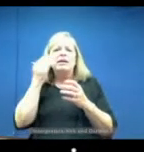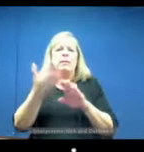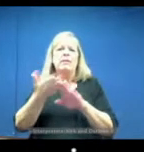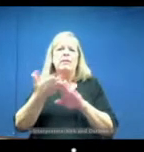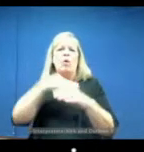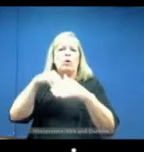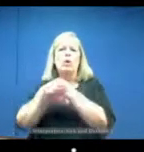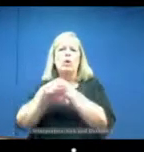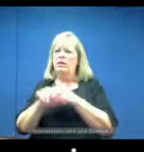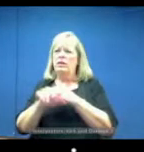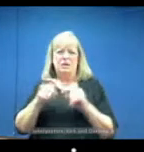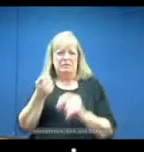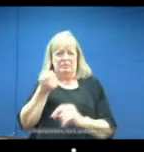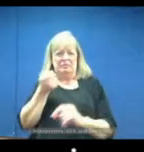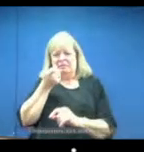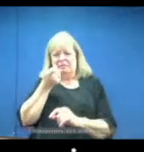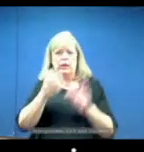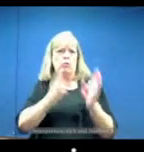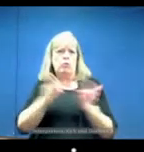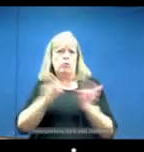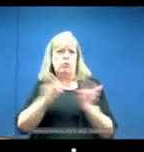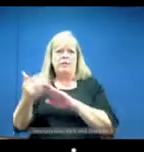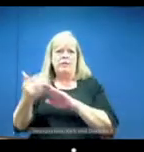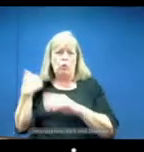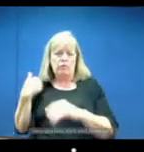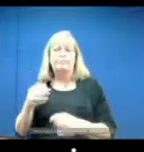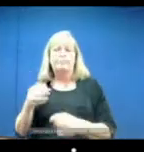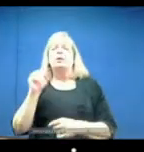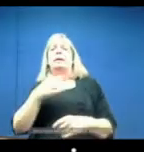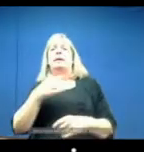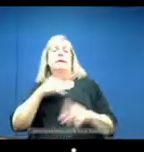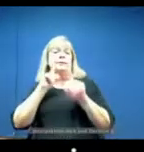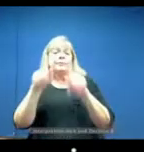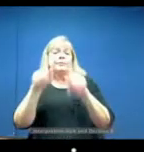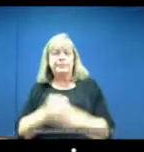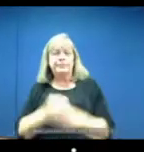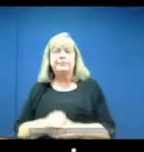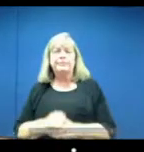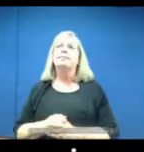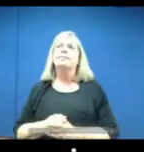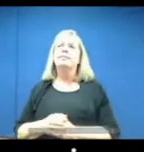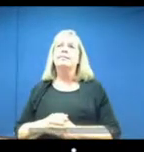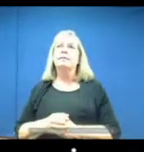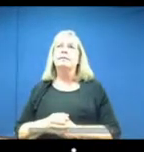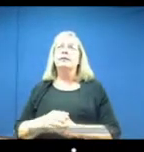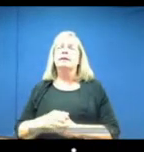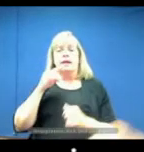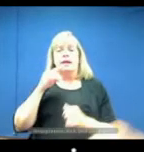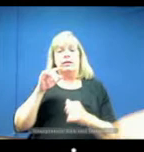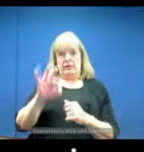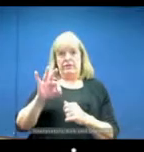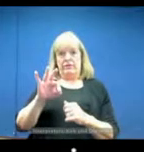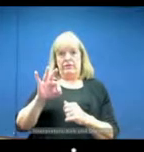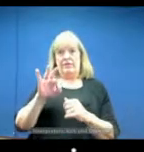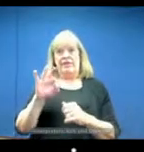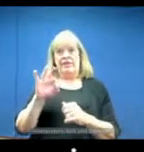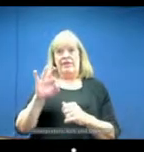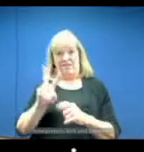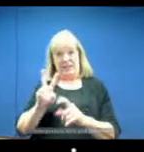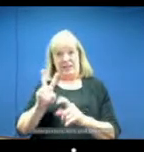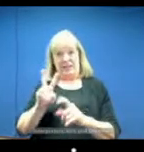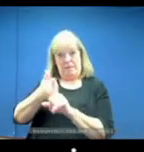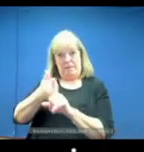much preparation. So just a couple things about that. If the victim is a minor and the defendant is an adult, and you have the